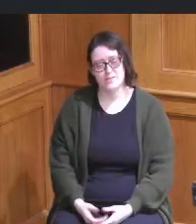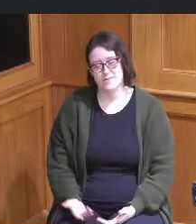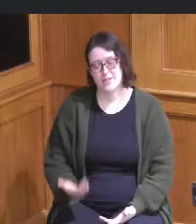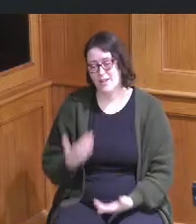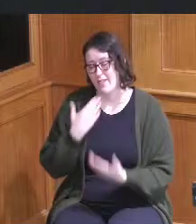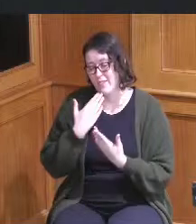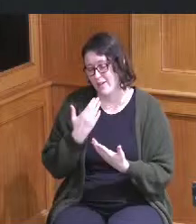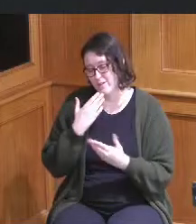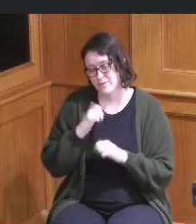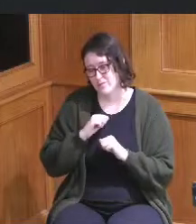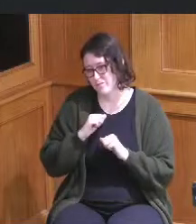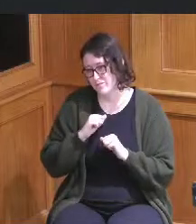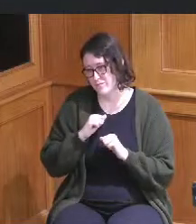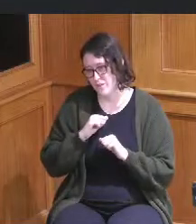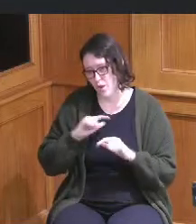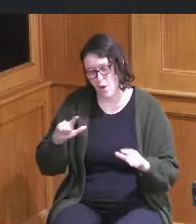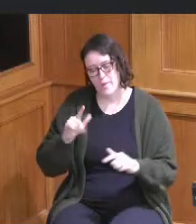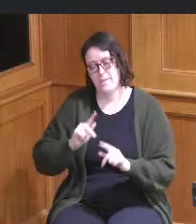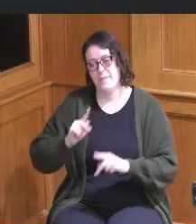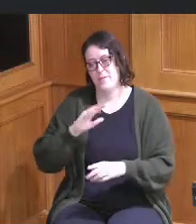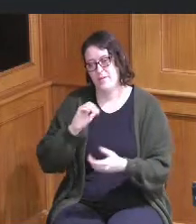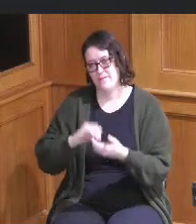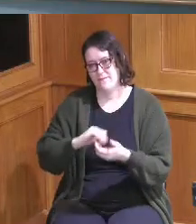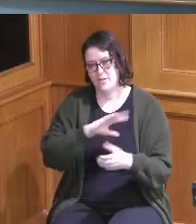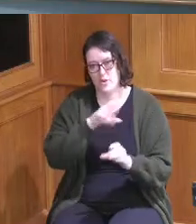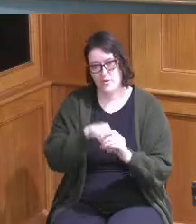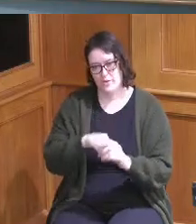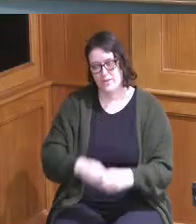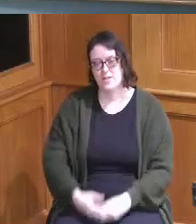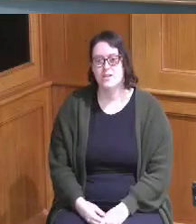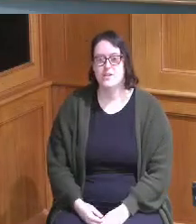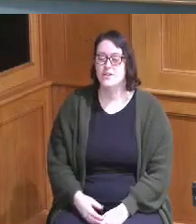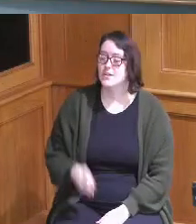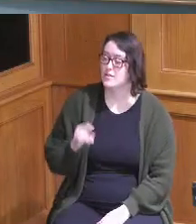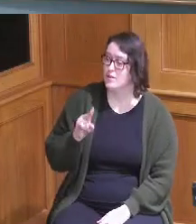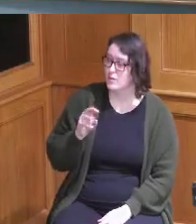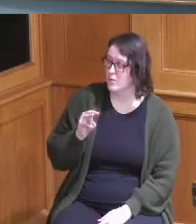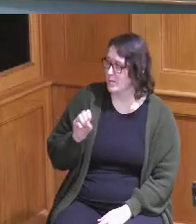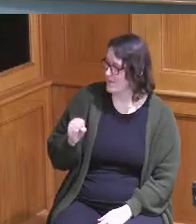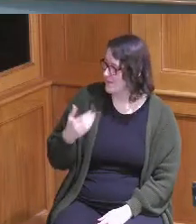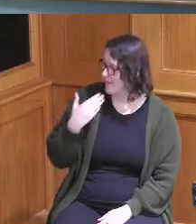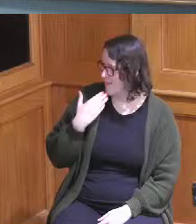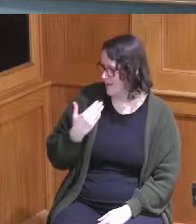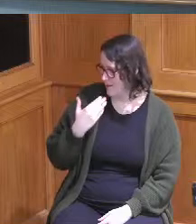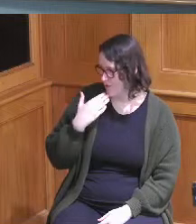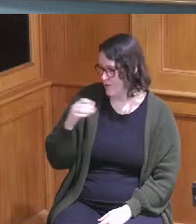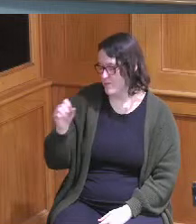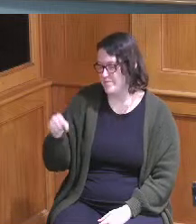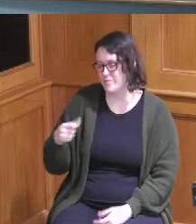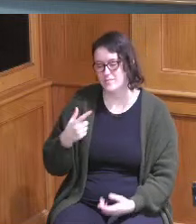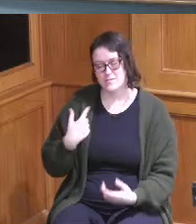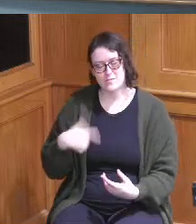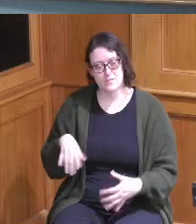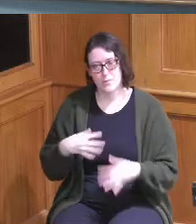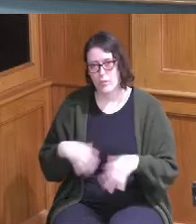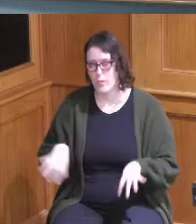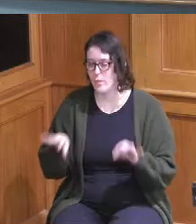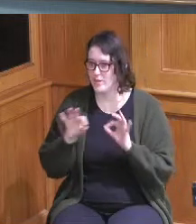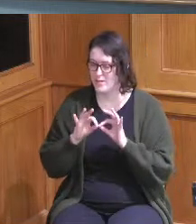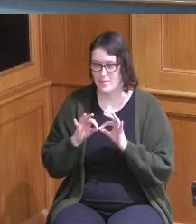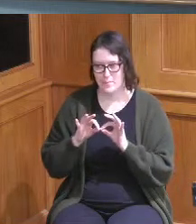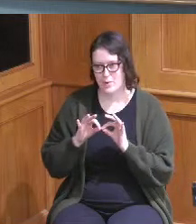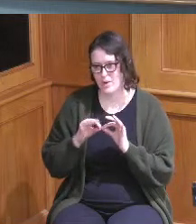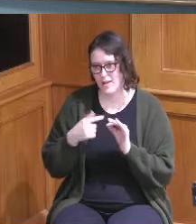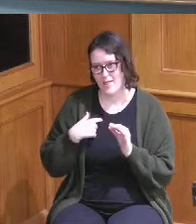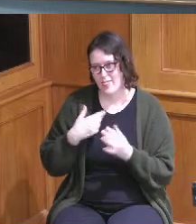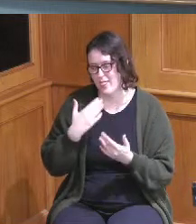thank you to all those that are part of the partnership. Commissioner? Thank you. This is so important, and I